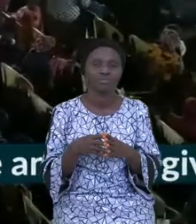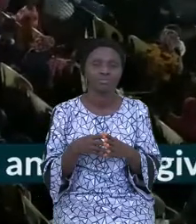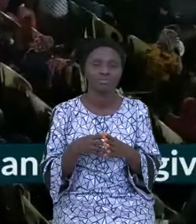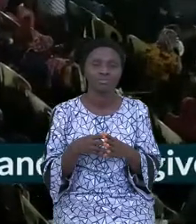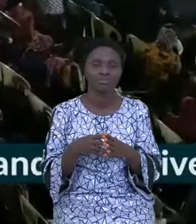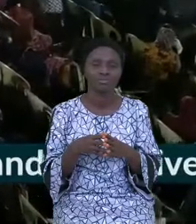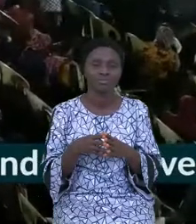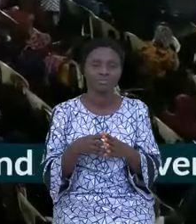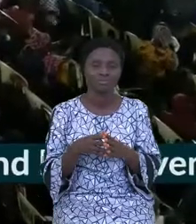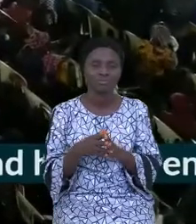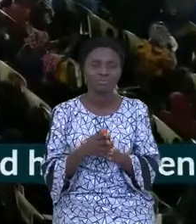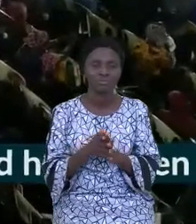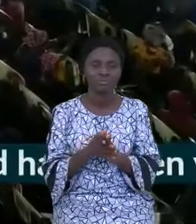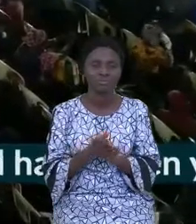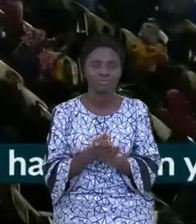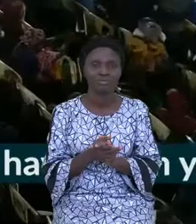Let's be fast, let's be fast.